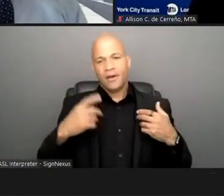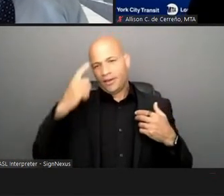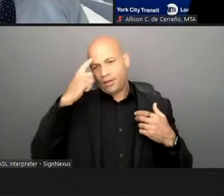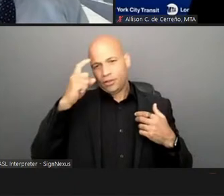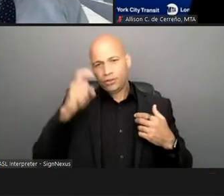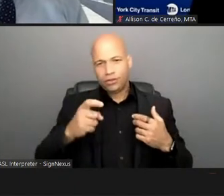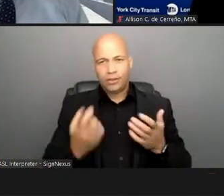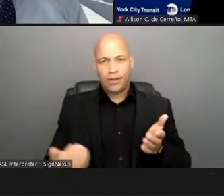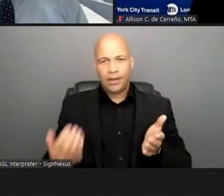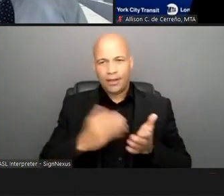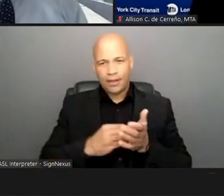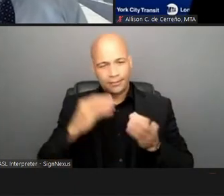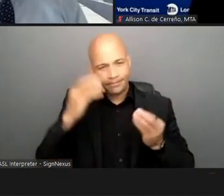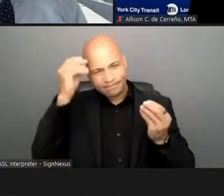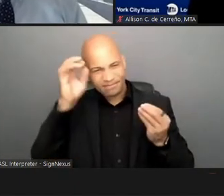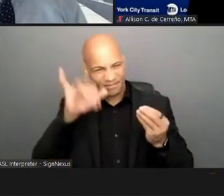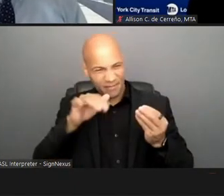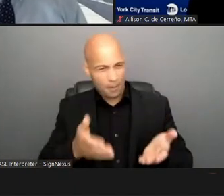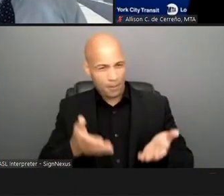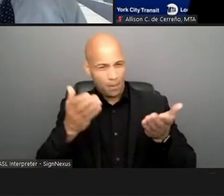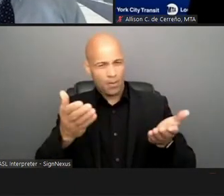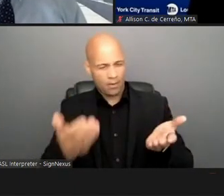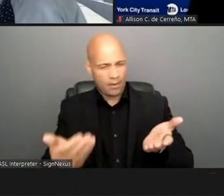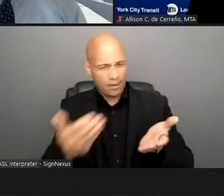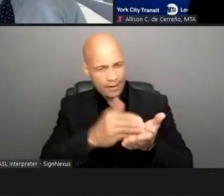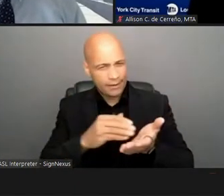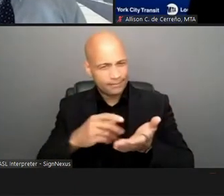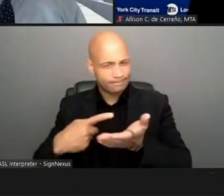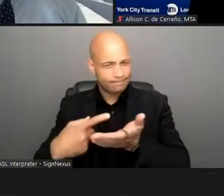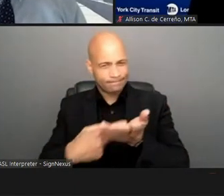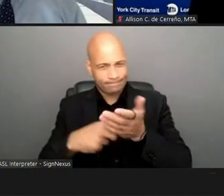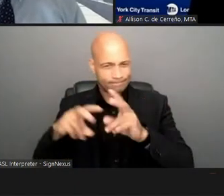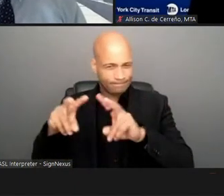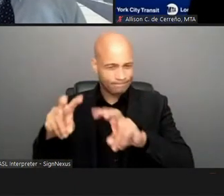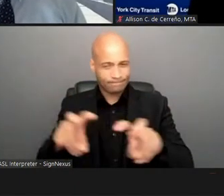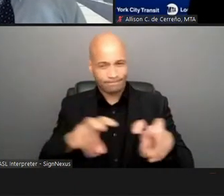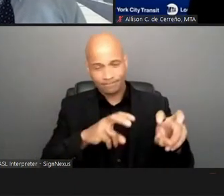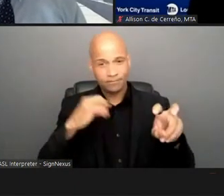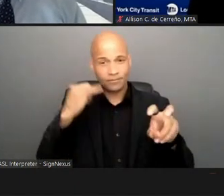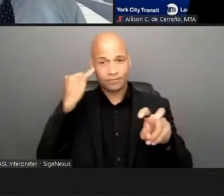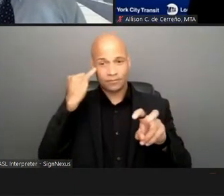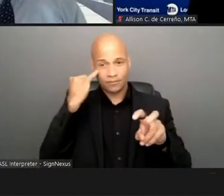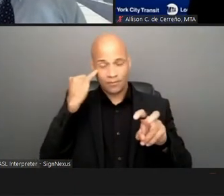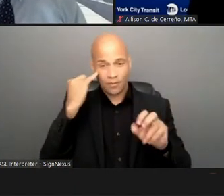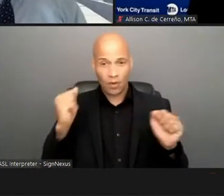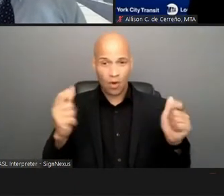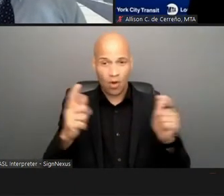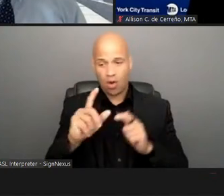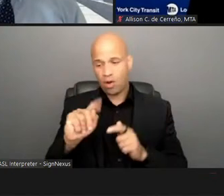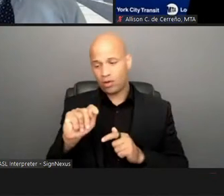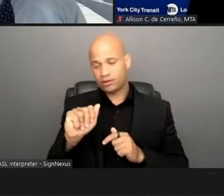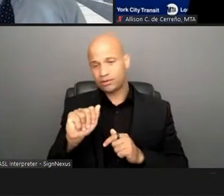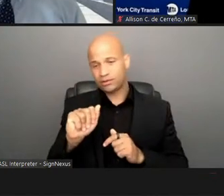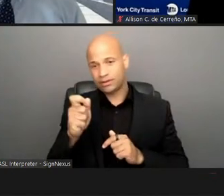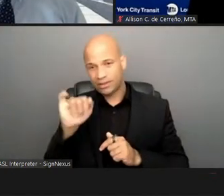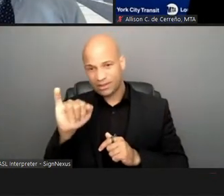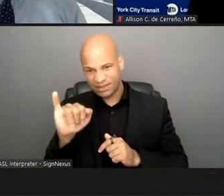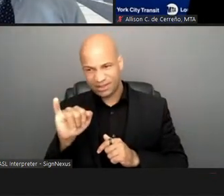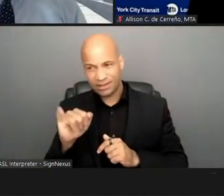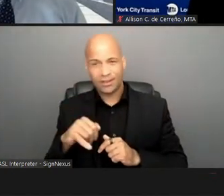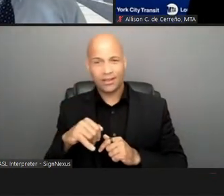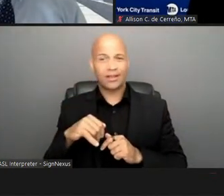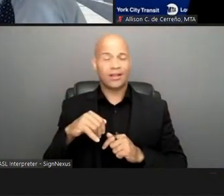re-evaluate the proposal and if it were to pass all practice all taxes from Taxi Limousine Service